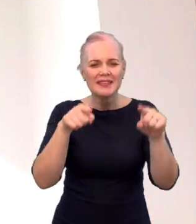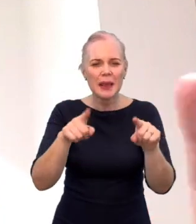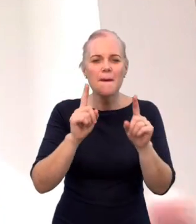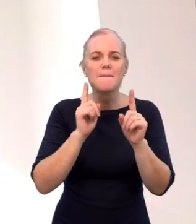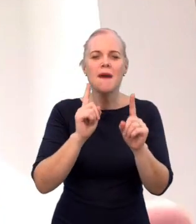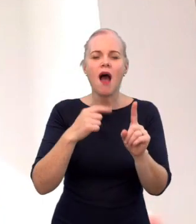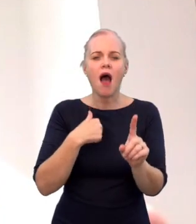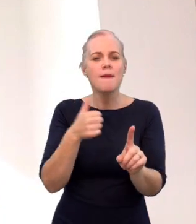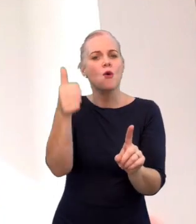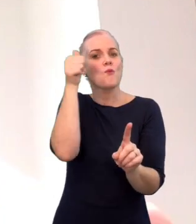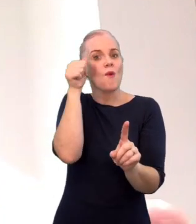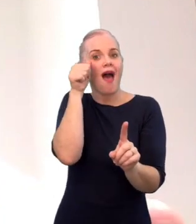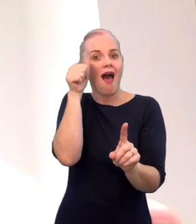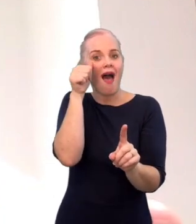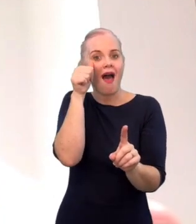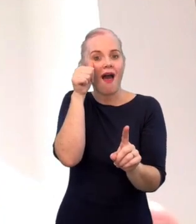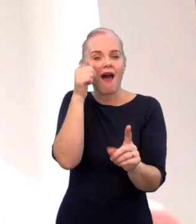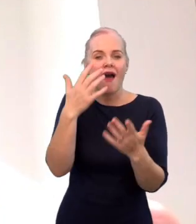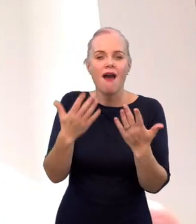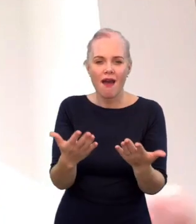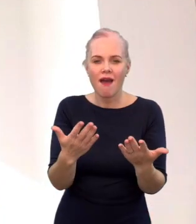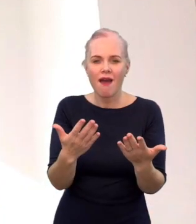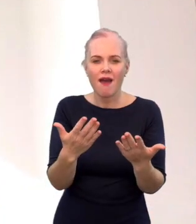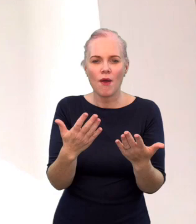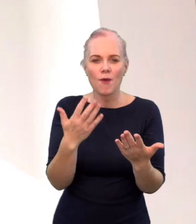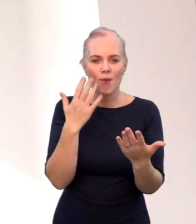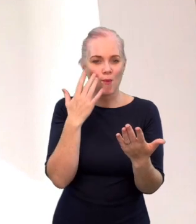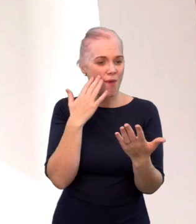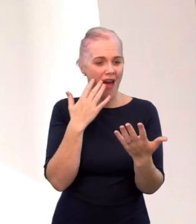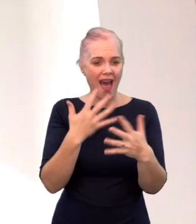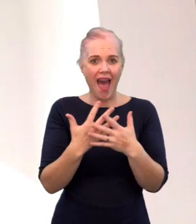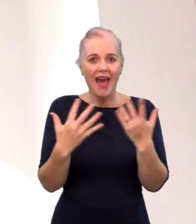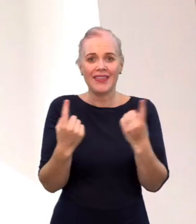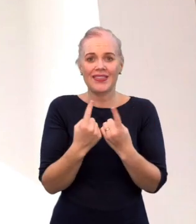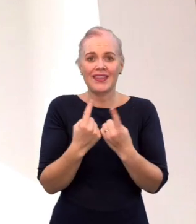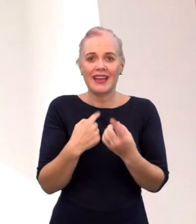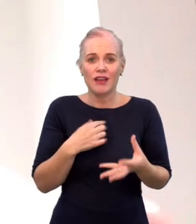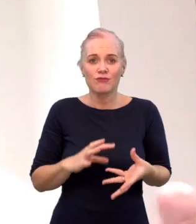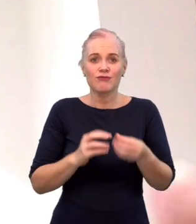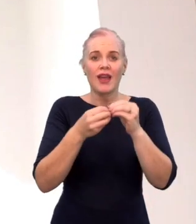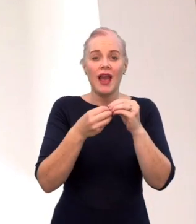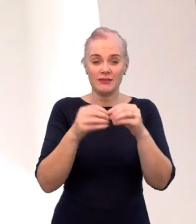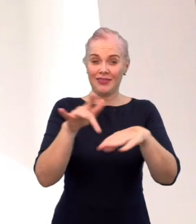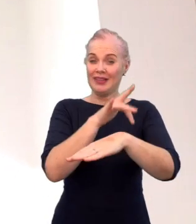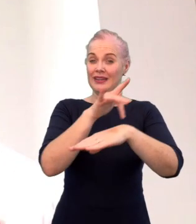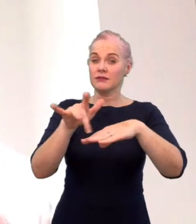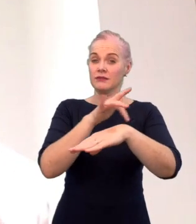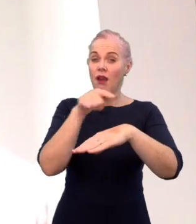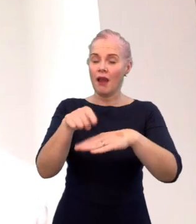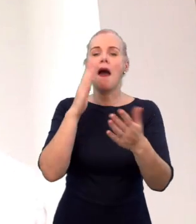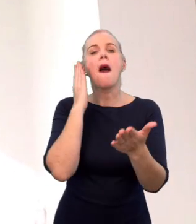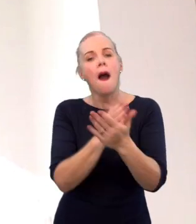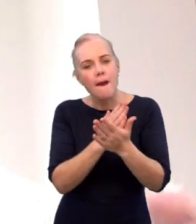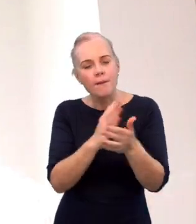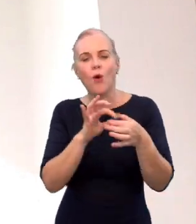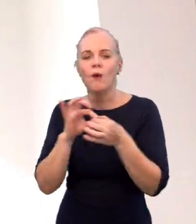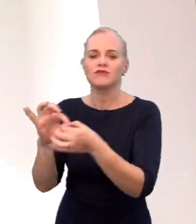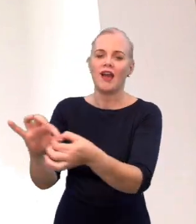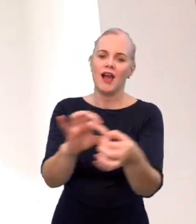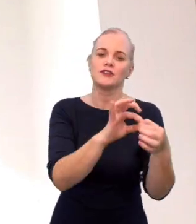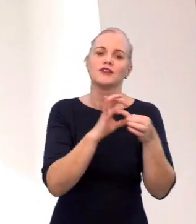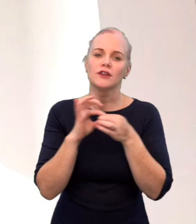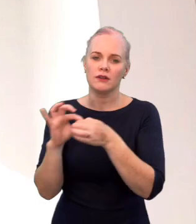but I'm also really aware that any piece of art that you're making So in this case, a theatre show, it's